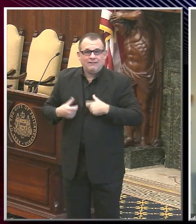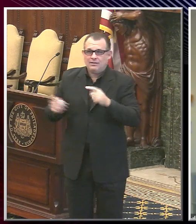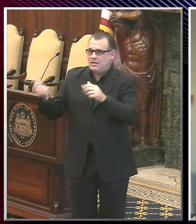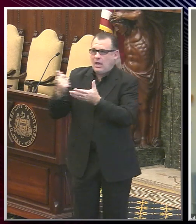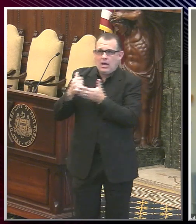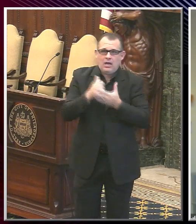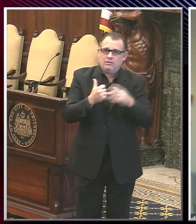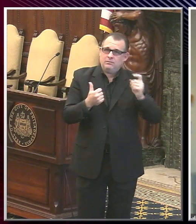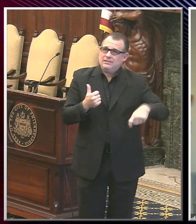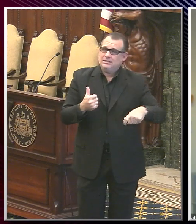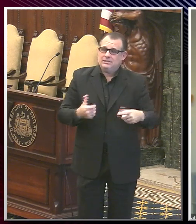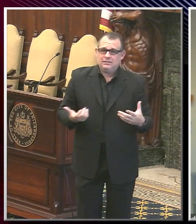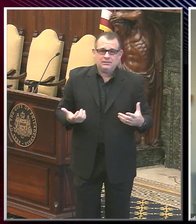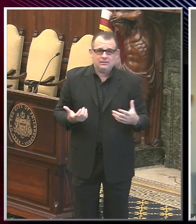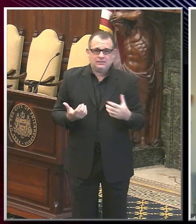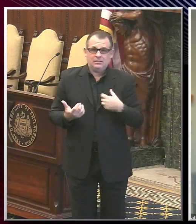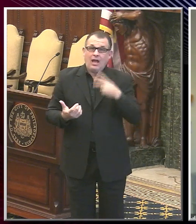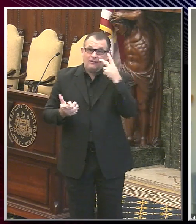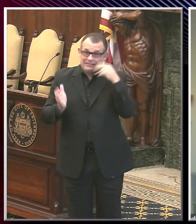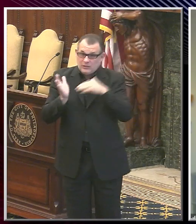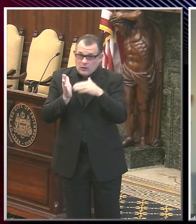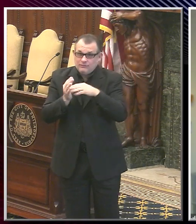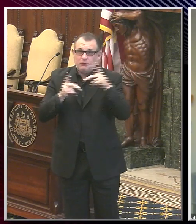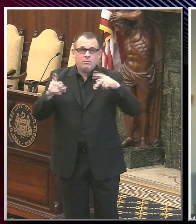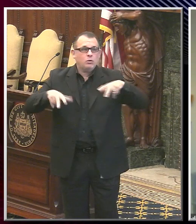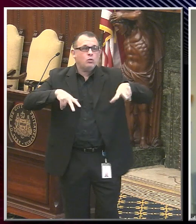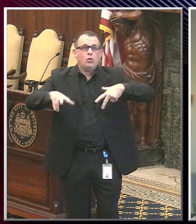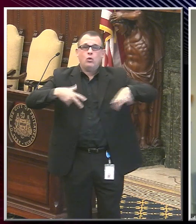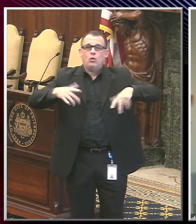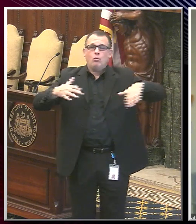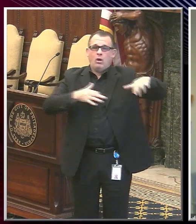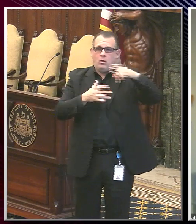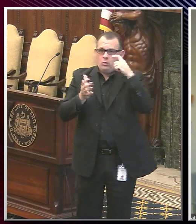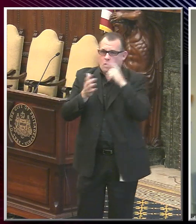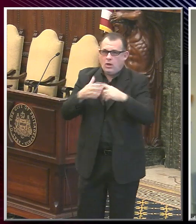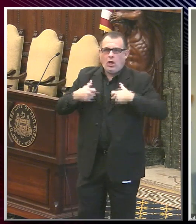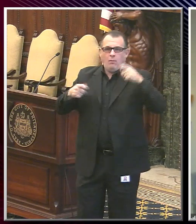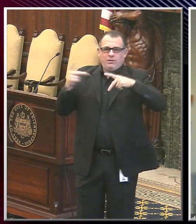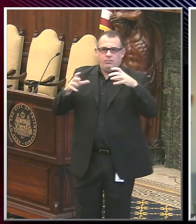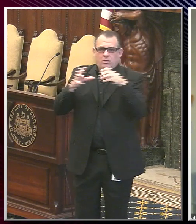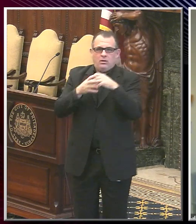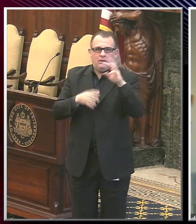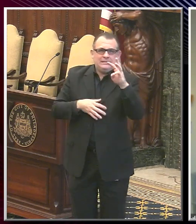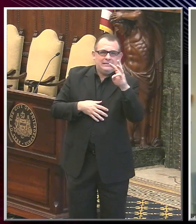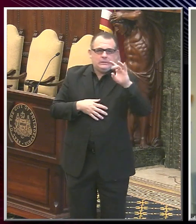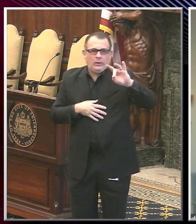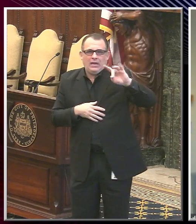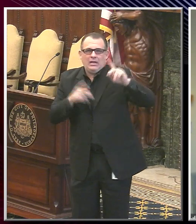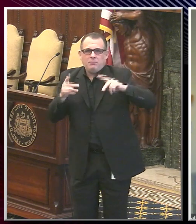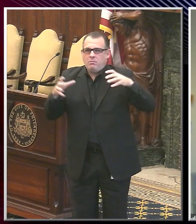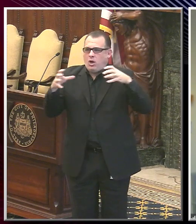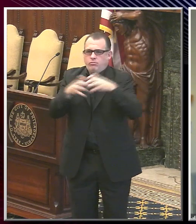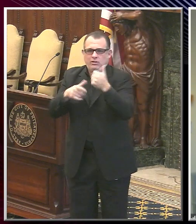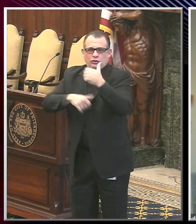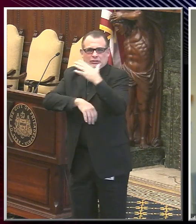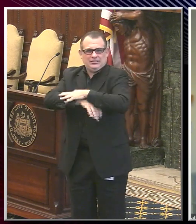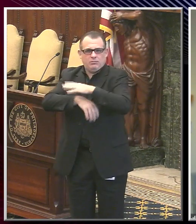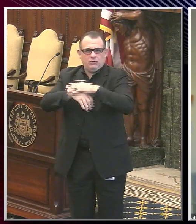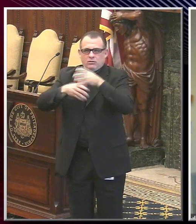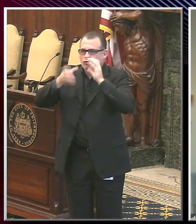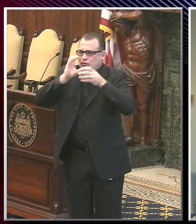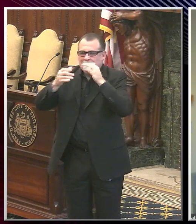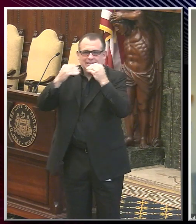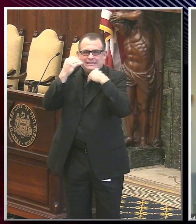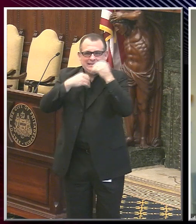I routinely see groups of people, 6 or sometimes more, young adults, in an outside seating, eating or drinking together. I can't